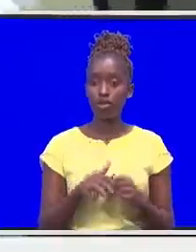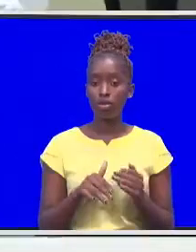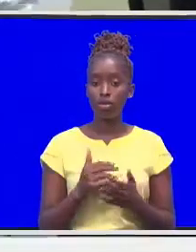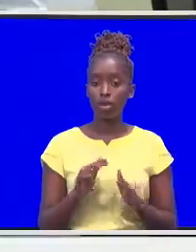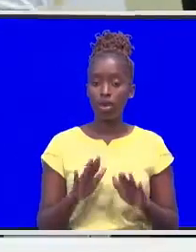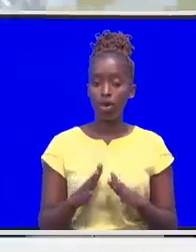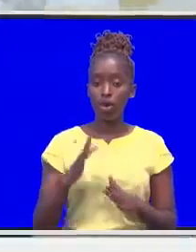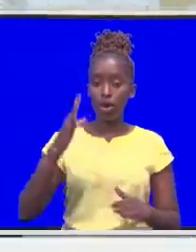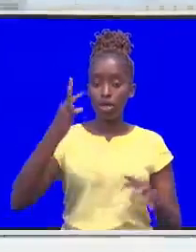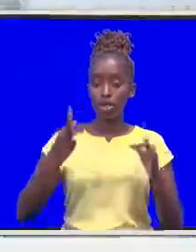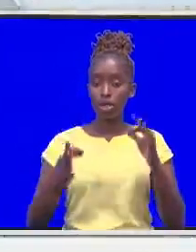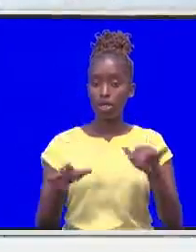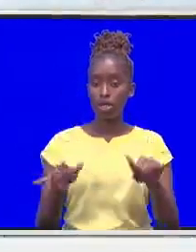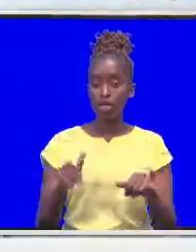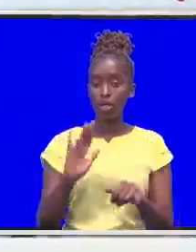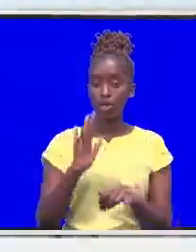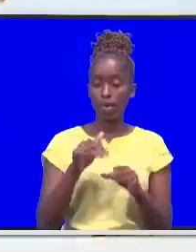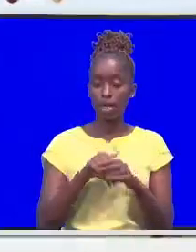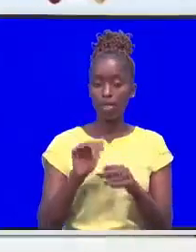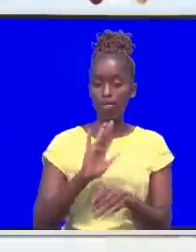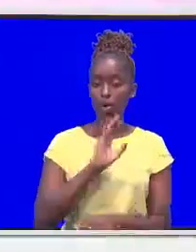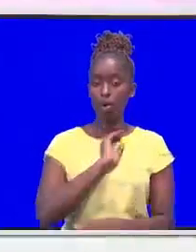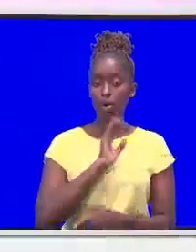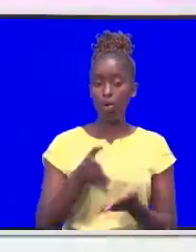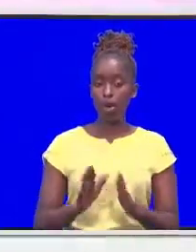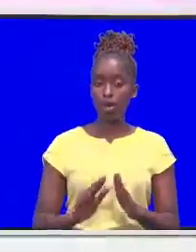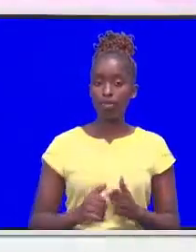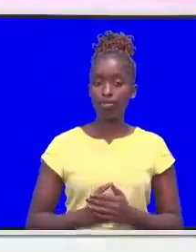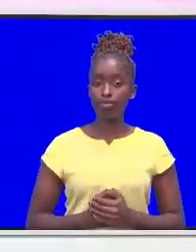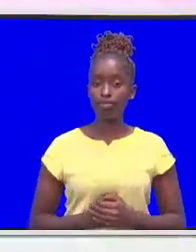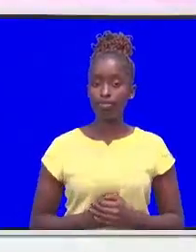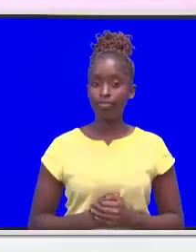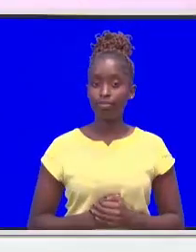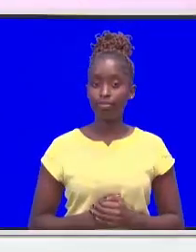judges get their way. Kruger Evil, TV 47.